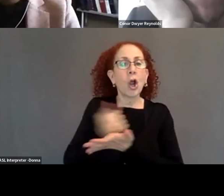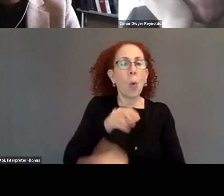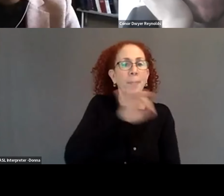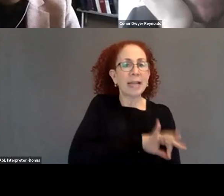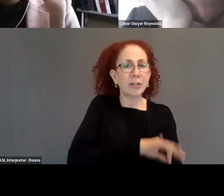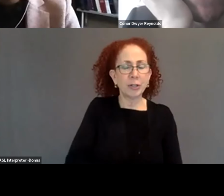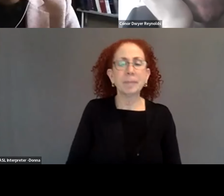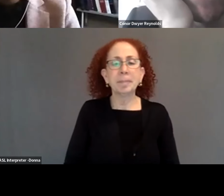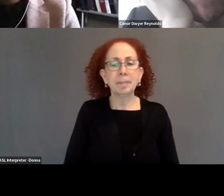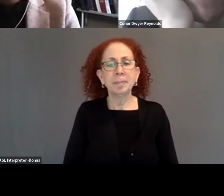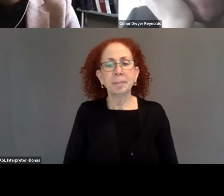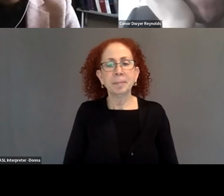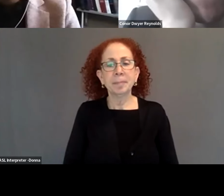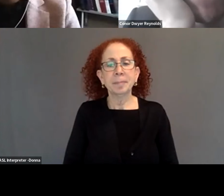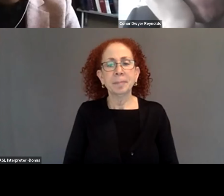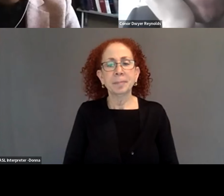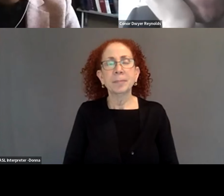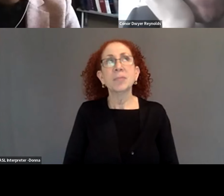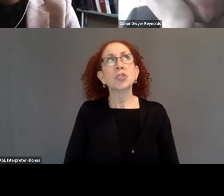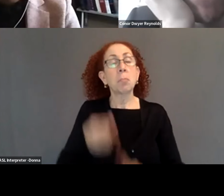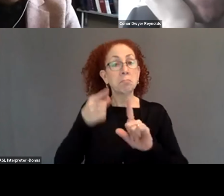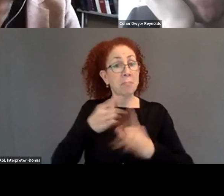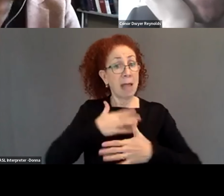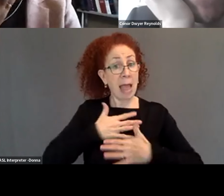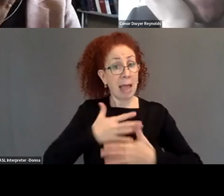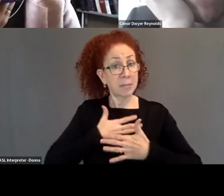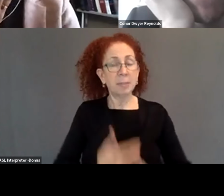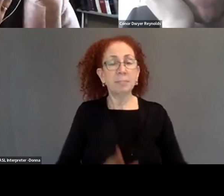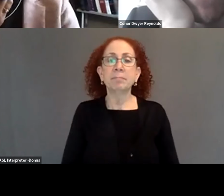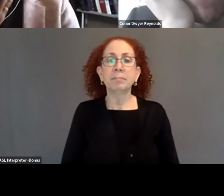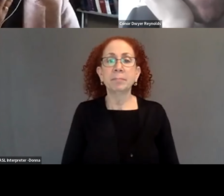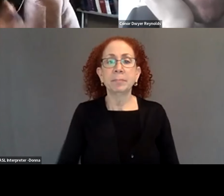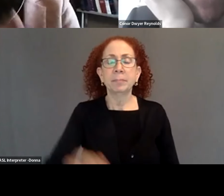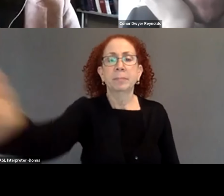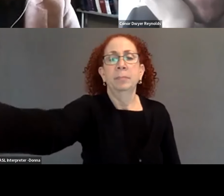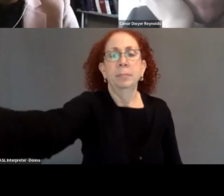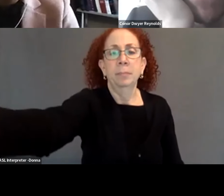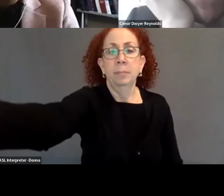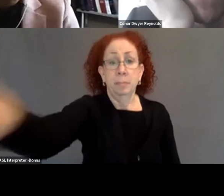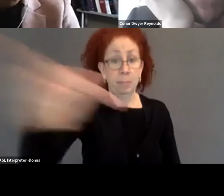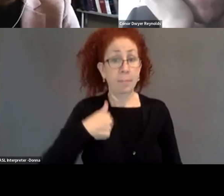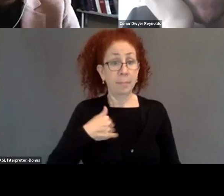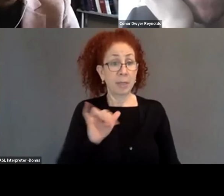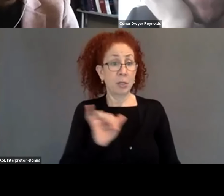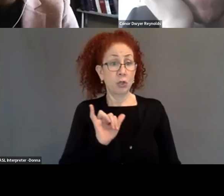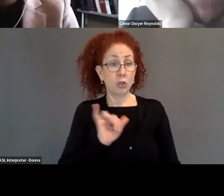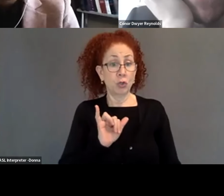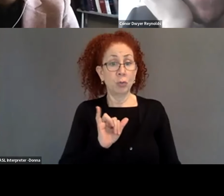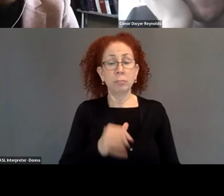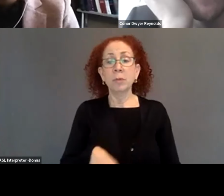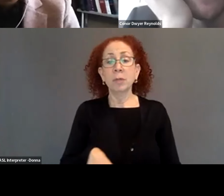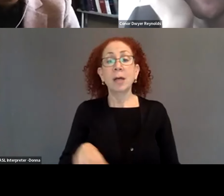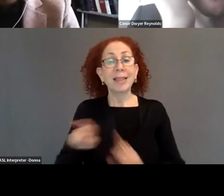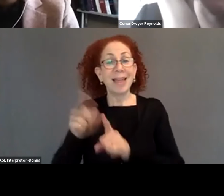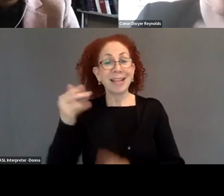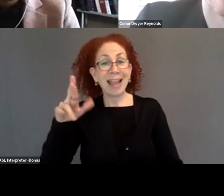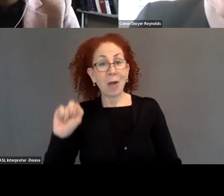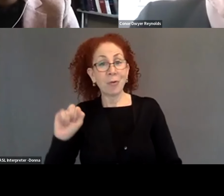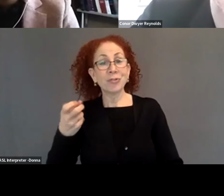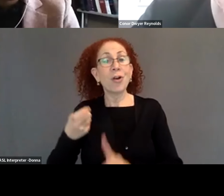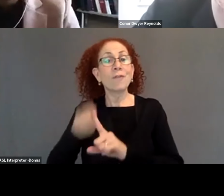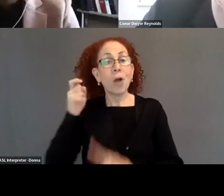so here I'm thinking about asthma. So I, along with Professor Harris, are from the Bronx. And there are a